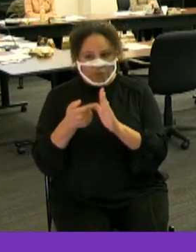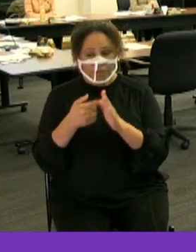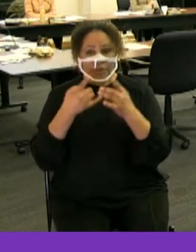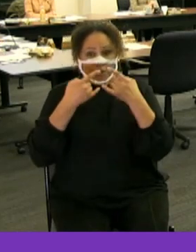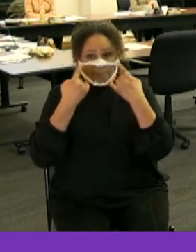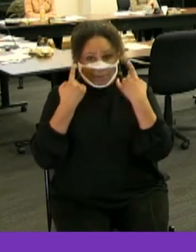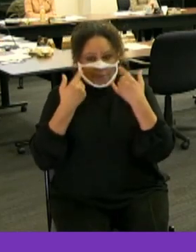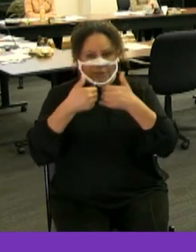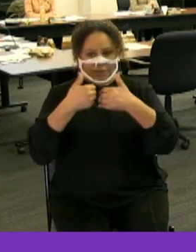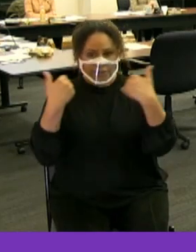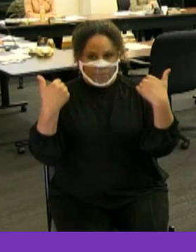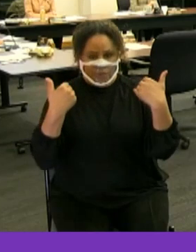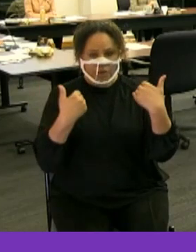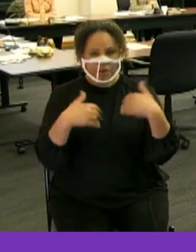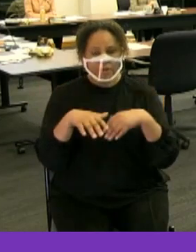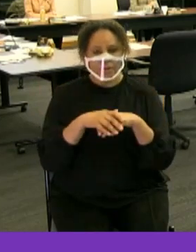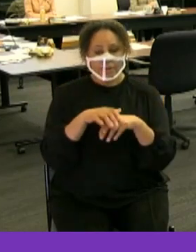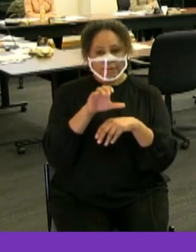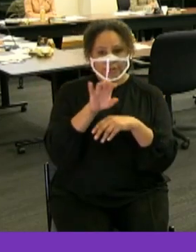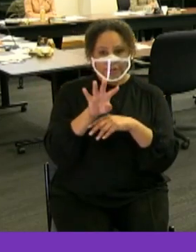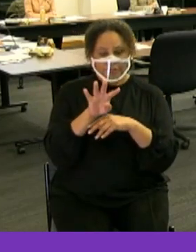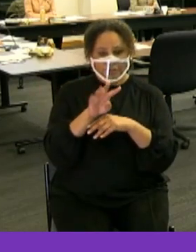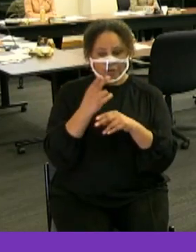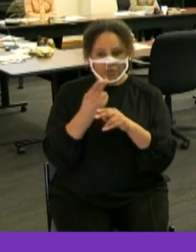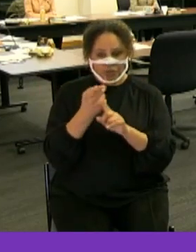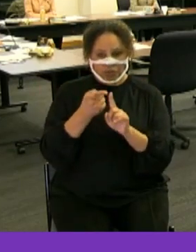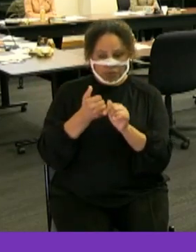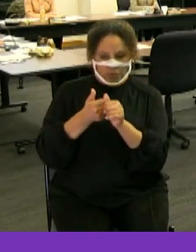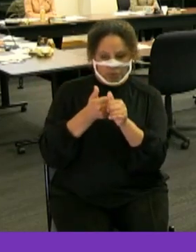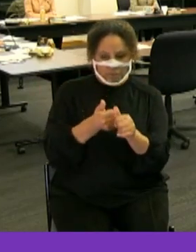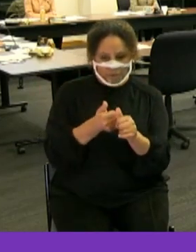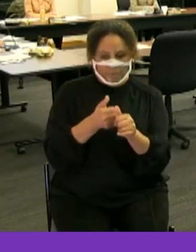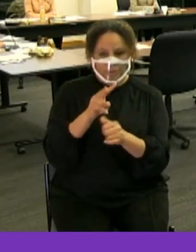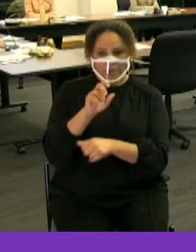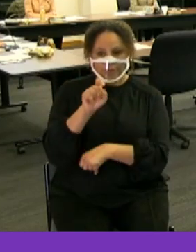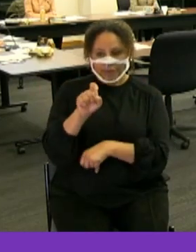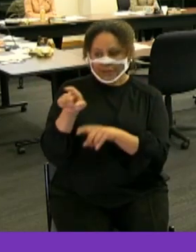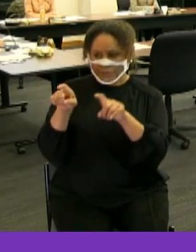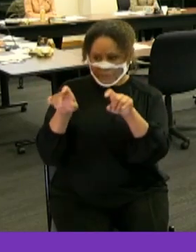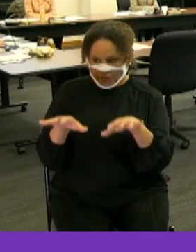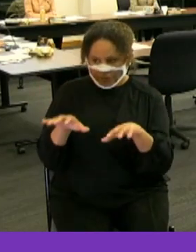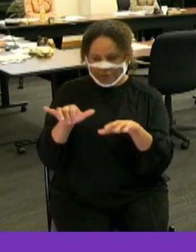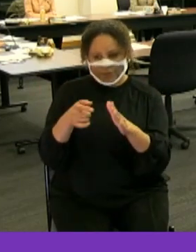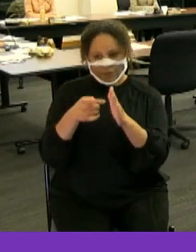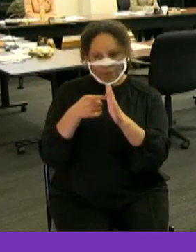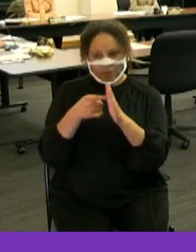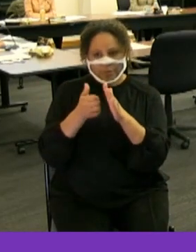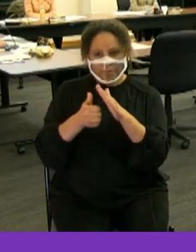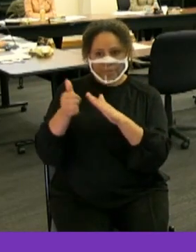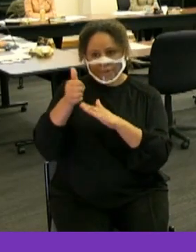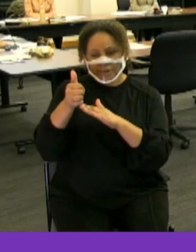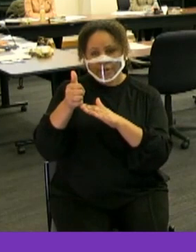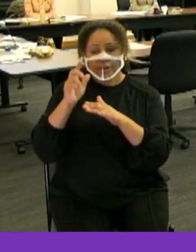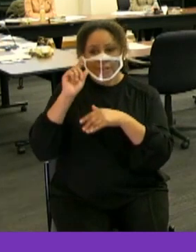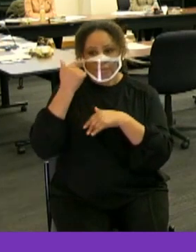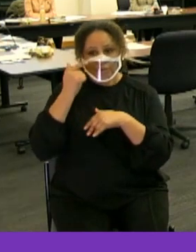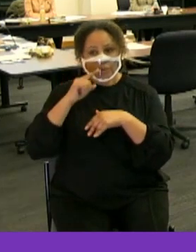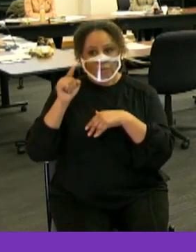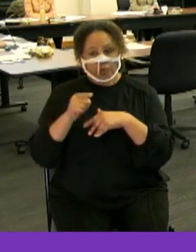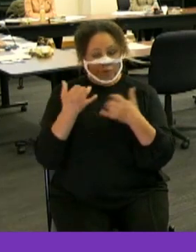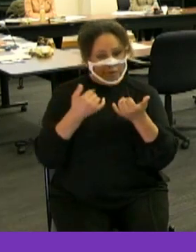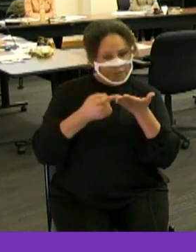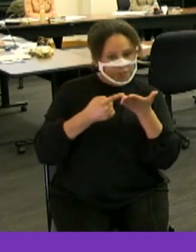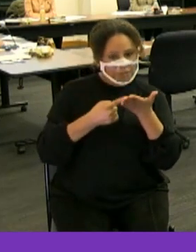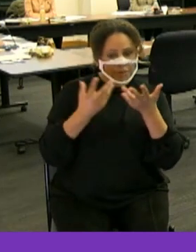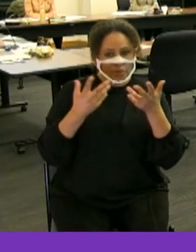is completely separate. The C4 is used to track your vax or test, which is a requirement by the executive order. So what's in discussion right